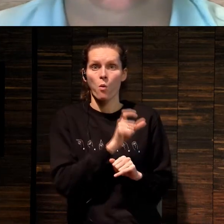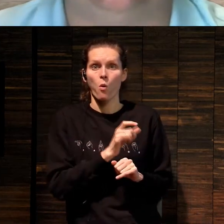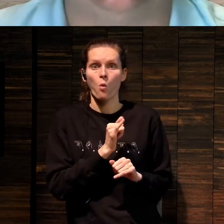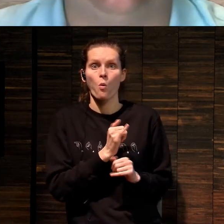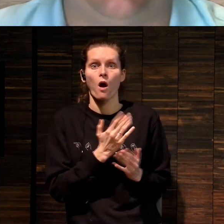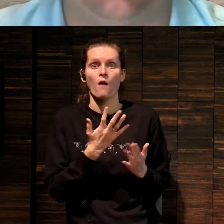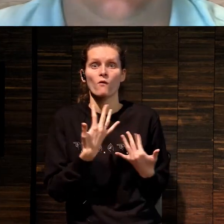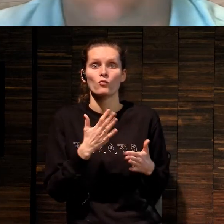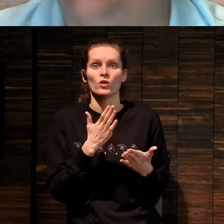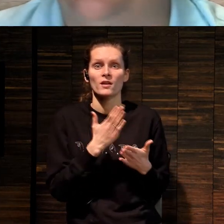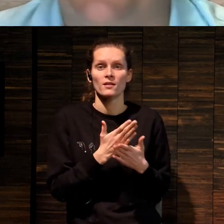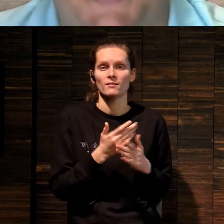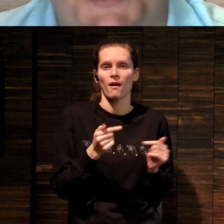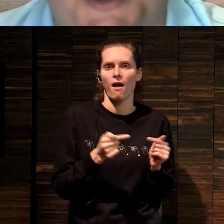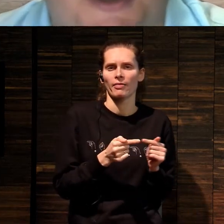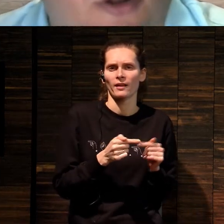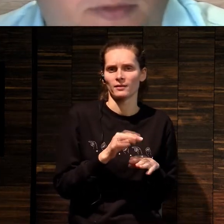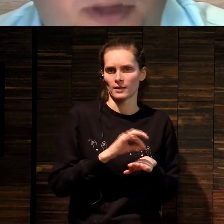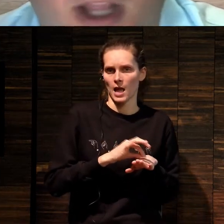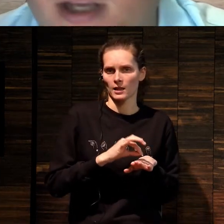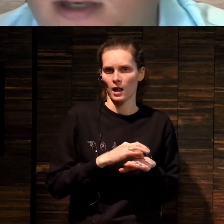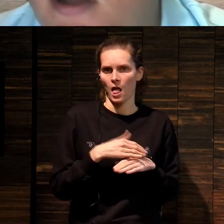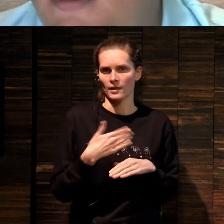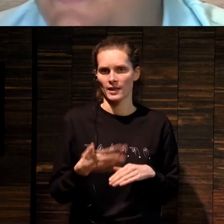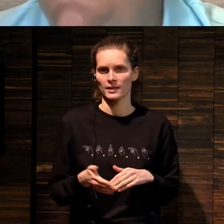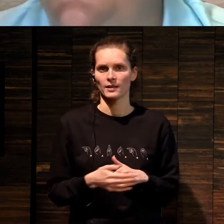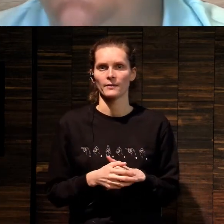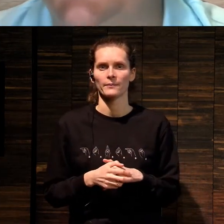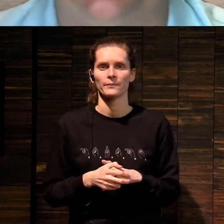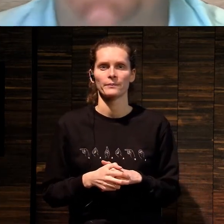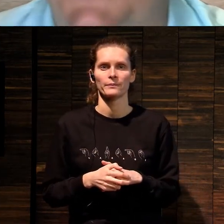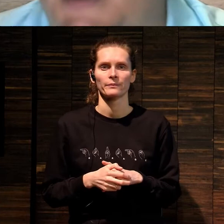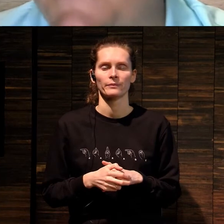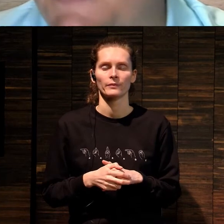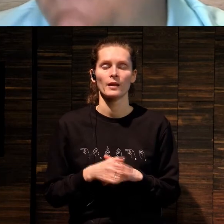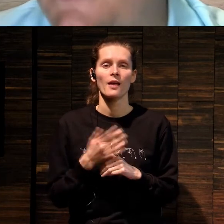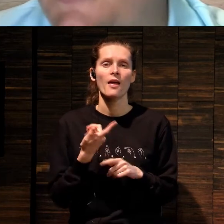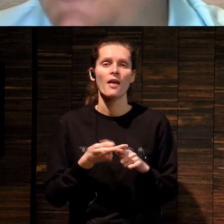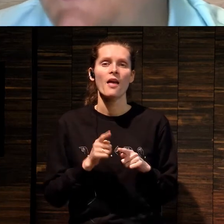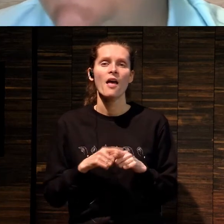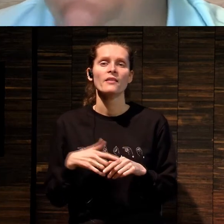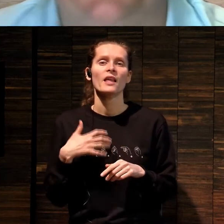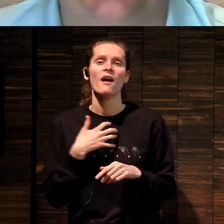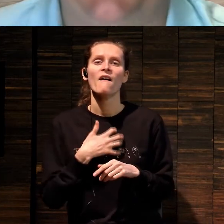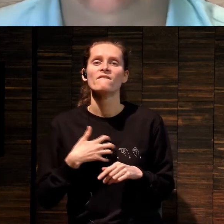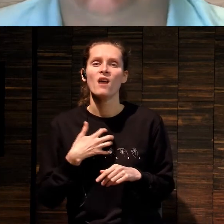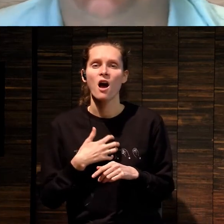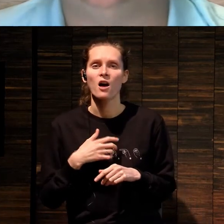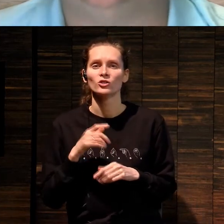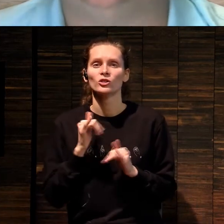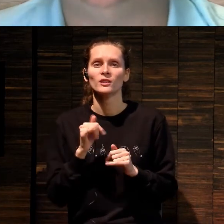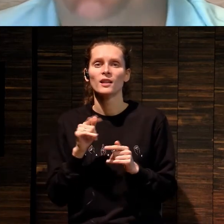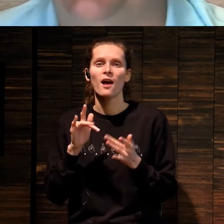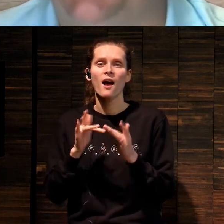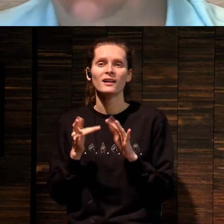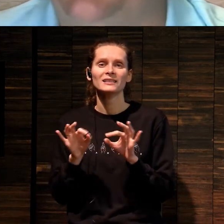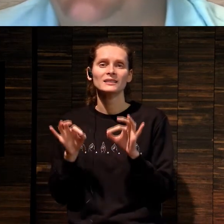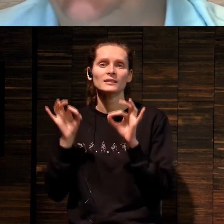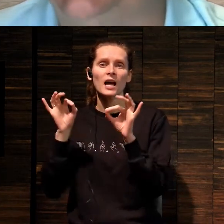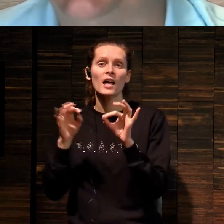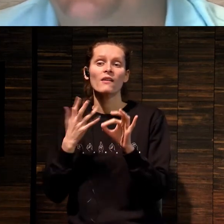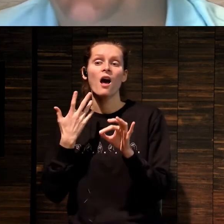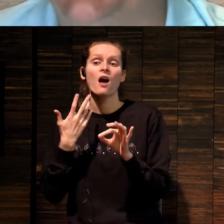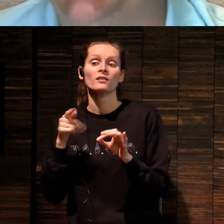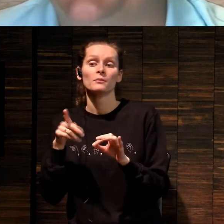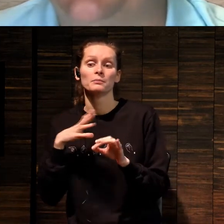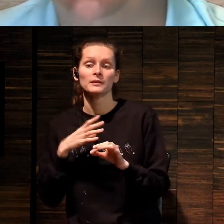that are built with no remediation at all applied. This can be a lifesaver. So again, you can have your content team come in and